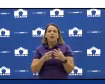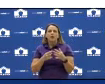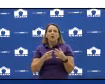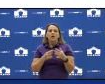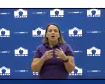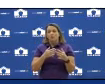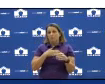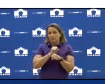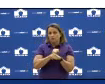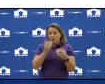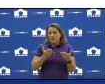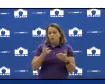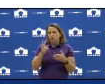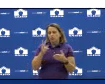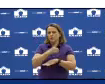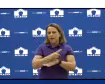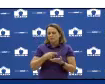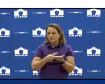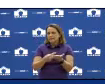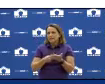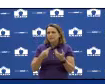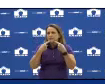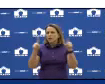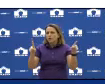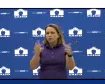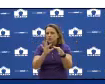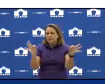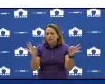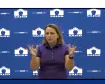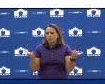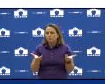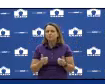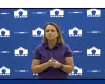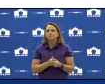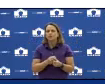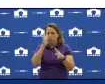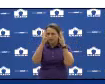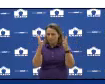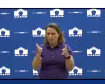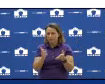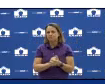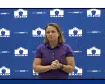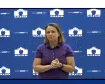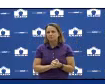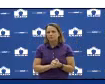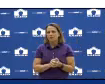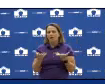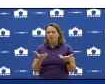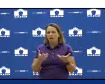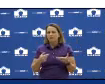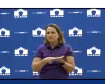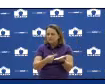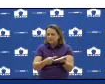2 days, where we wanted to talk about what is our declaration statement. And this is what we came up after a lot of back and